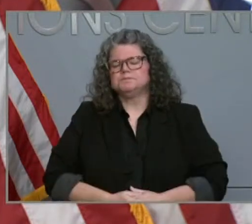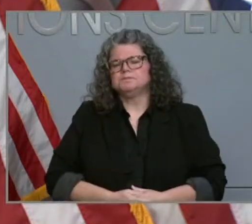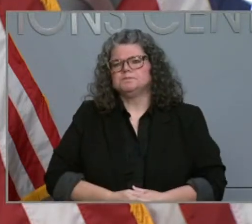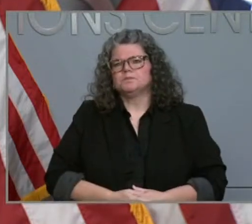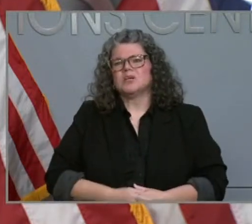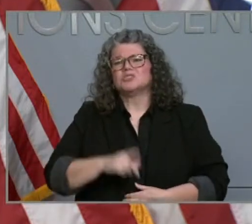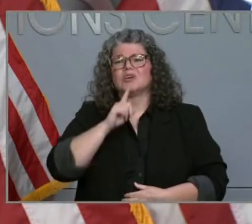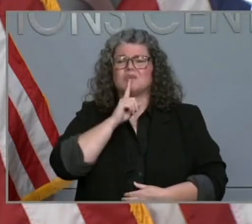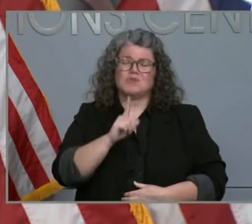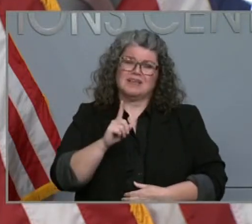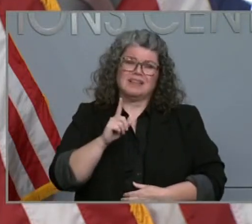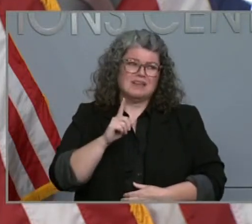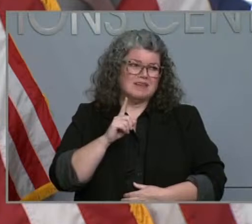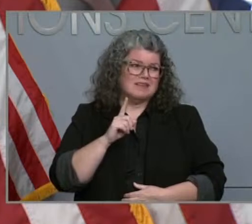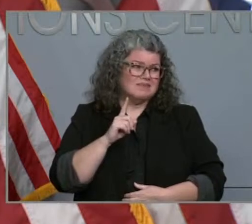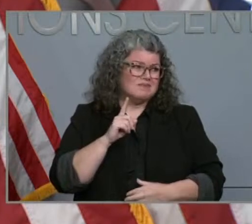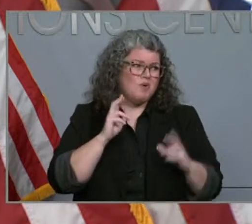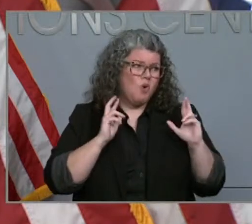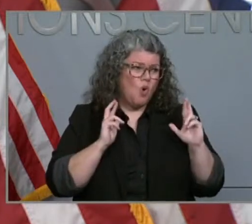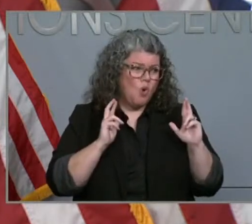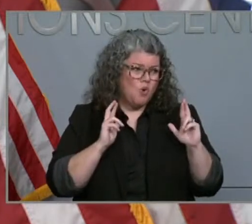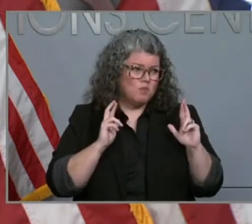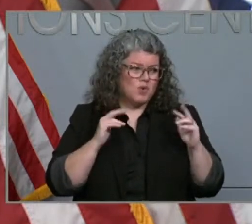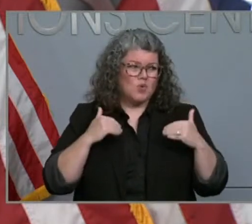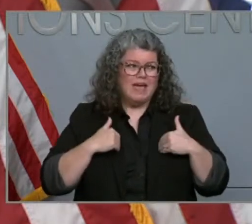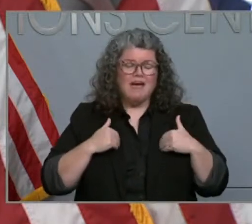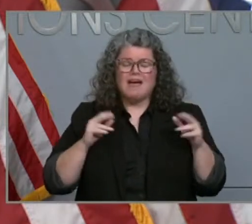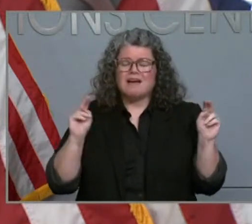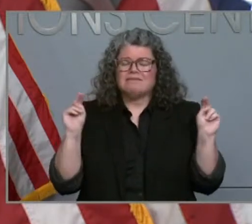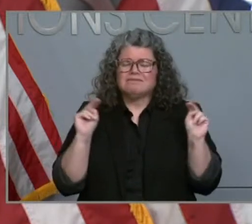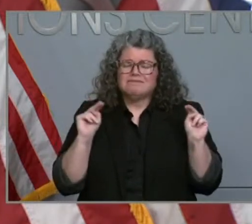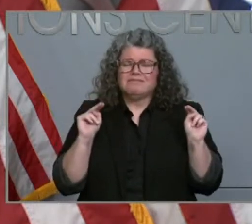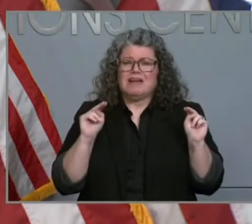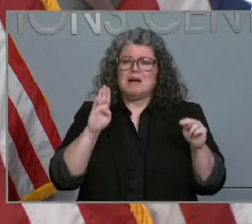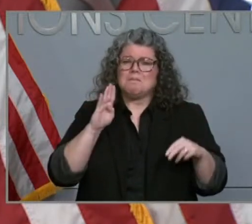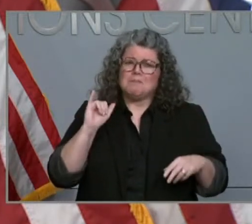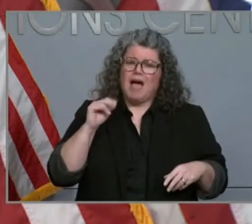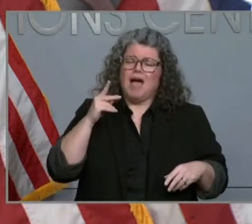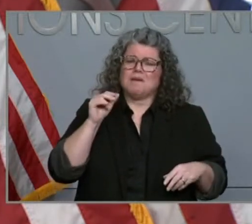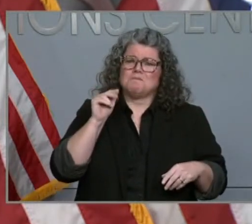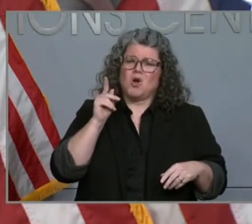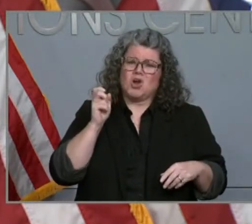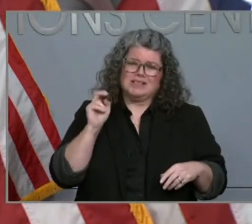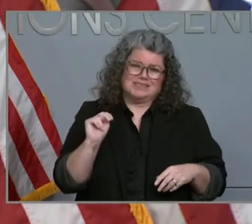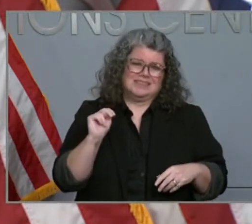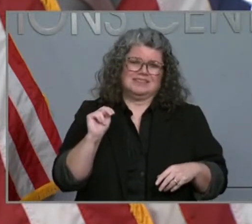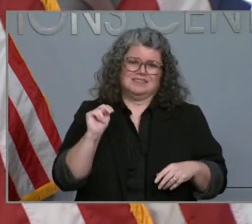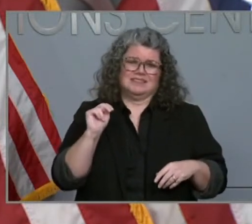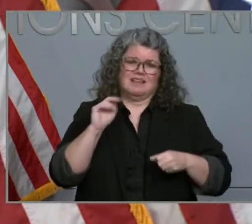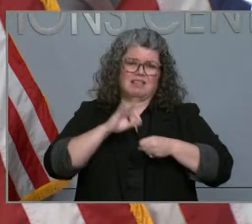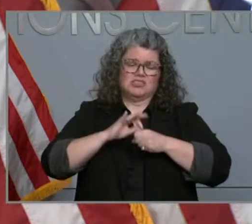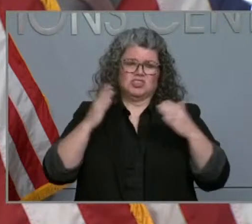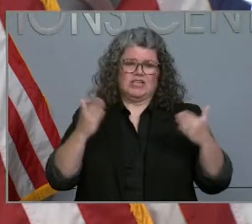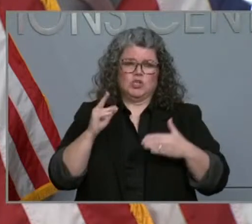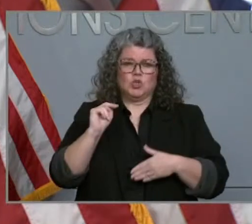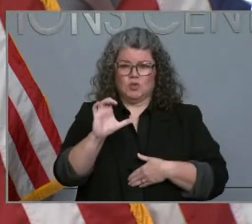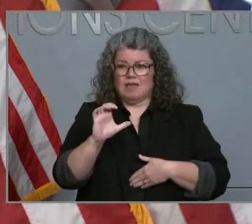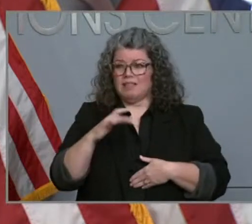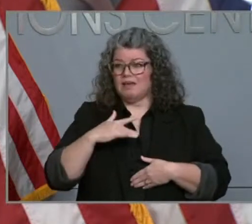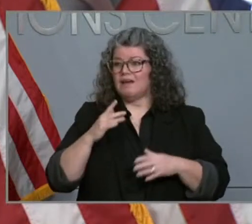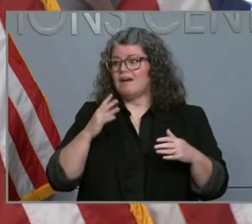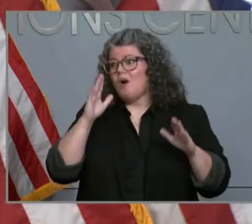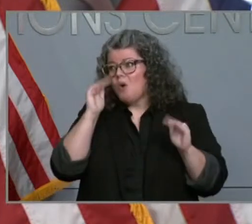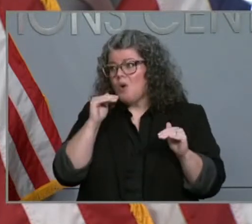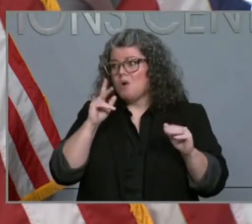do hope that the fact that we have bipartisan, transparent elections in North Carolina gives people the